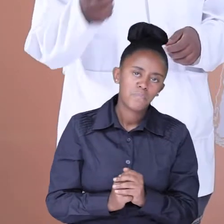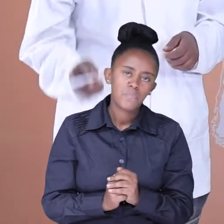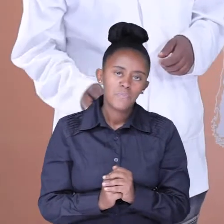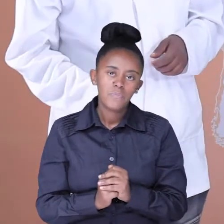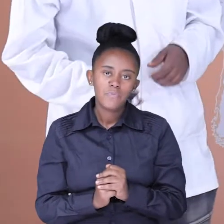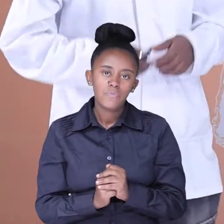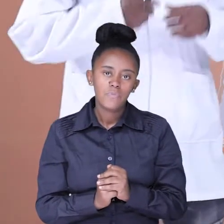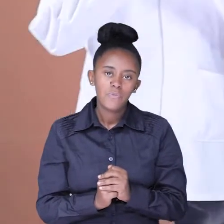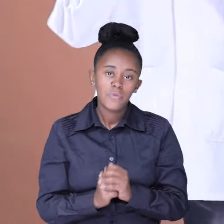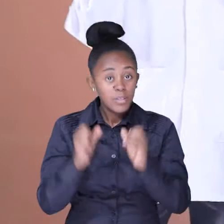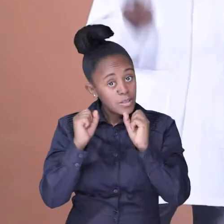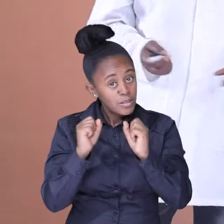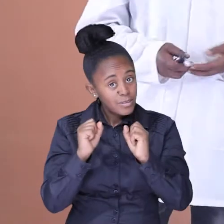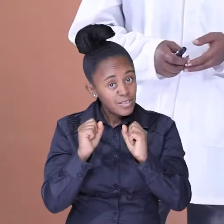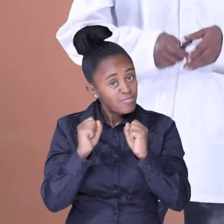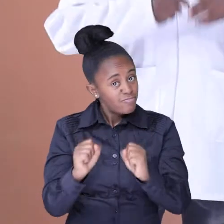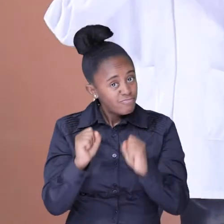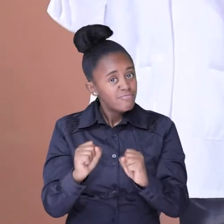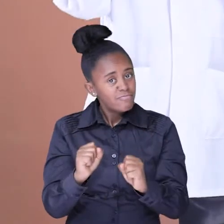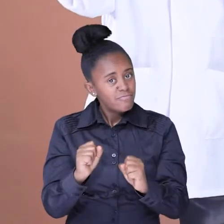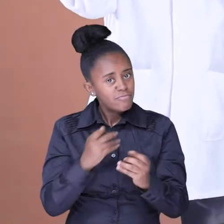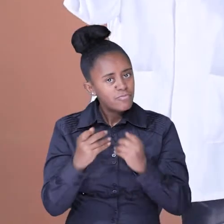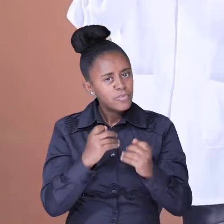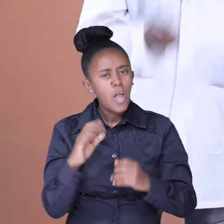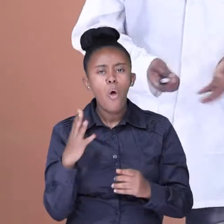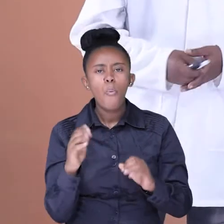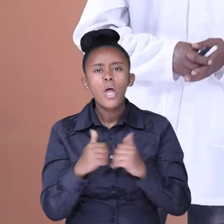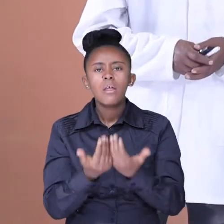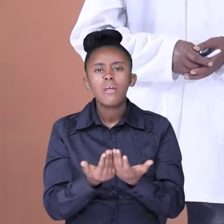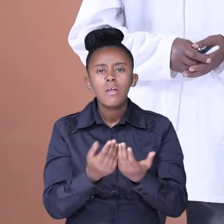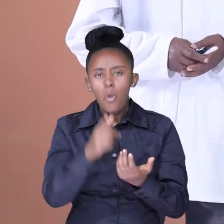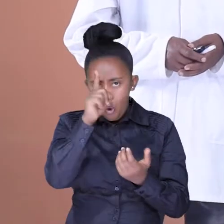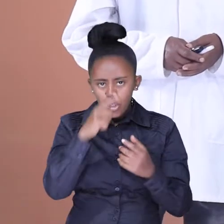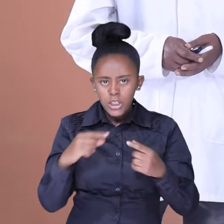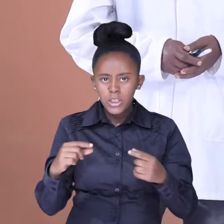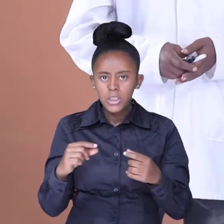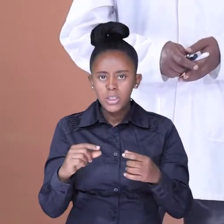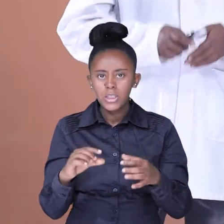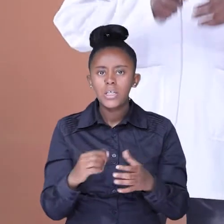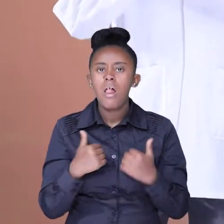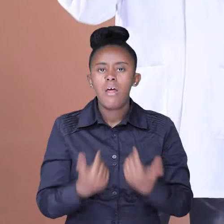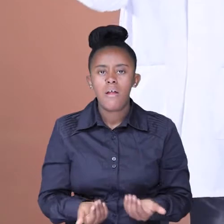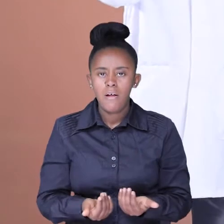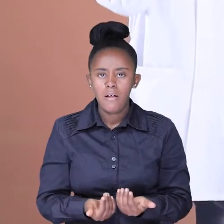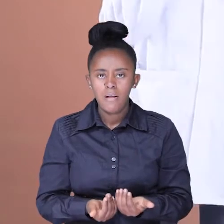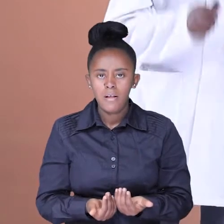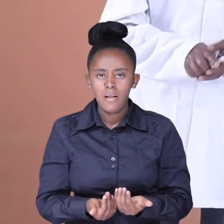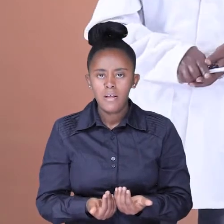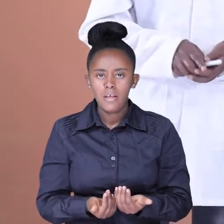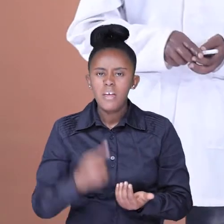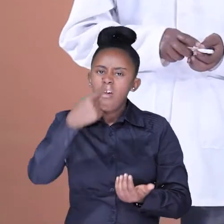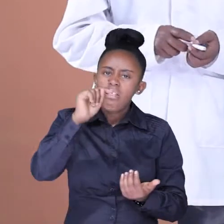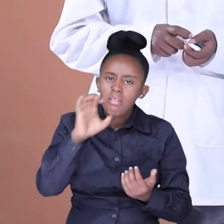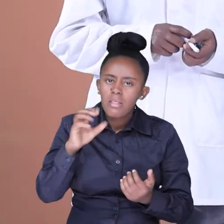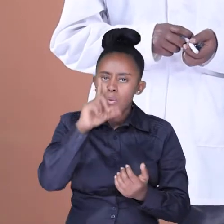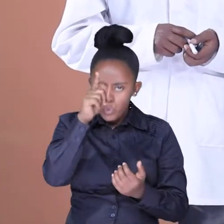Can you tell me the property of logic gate? How many types of logic gate exist? What does it mean when we say logic